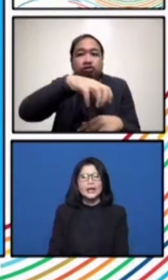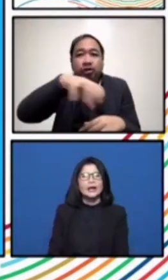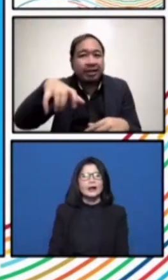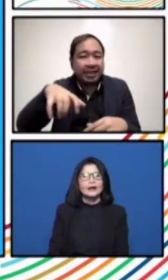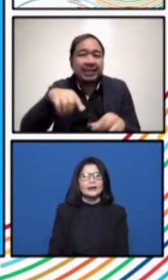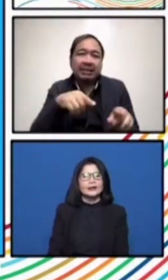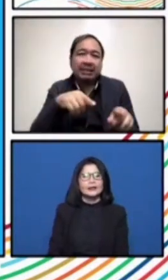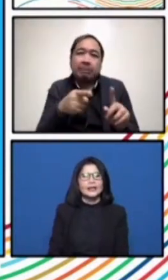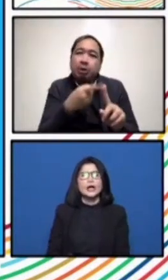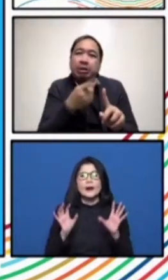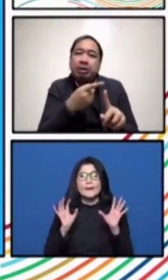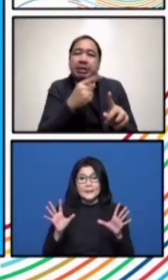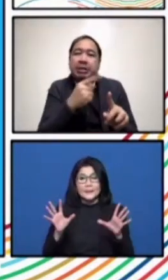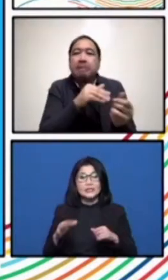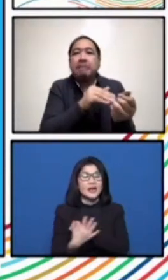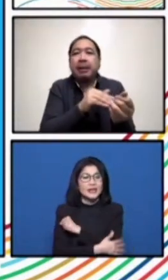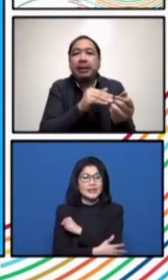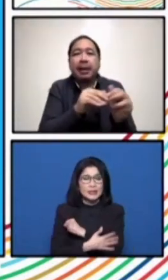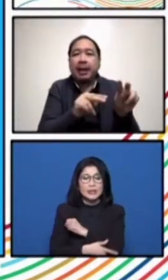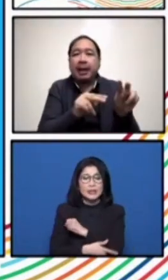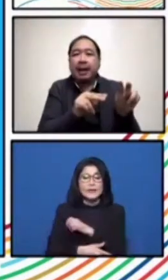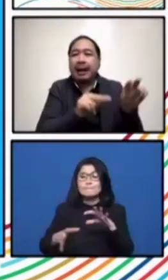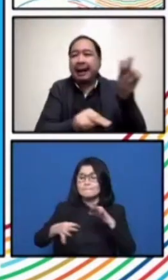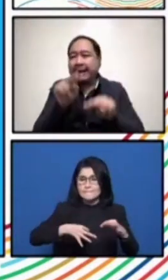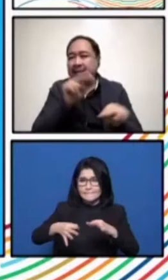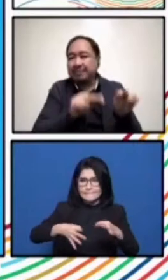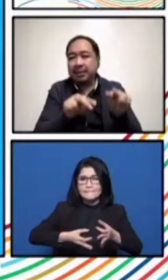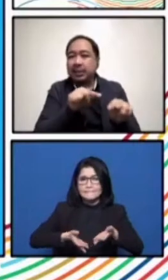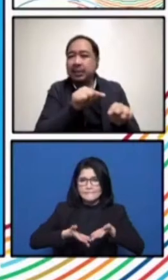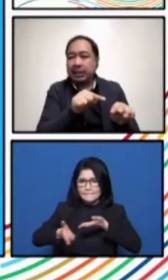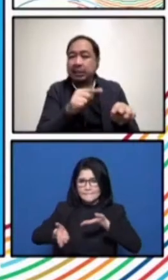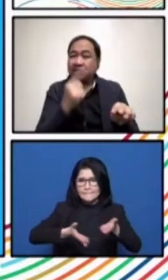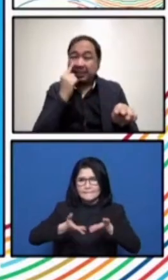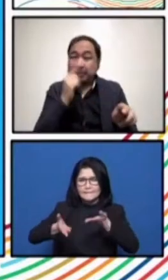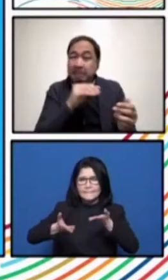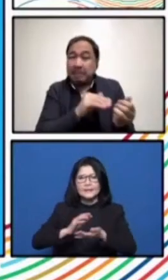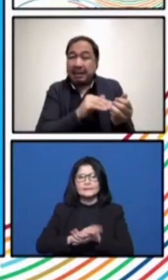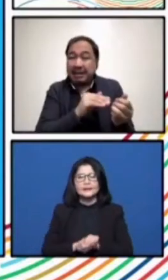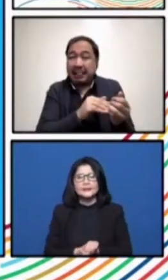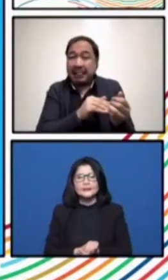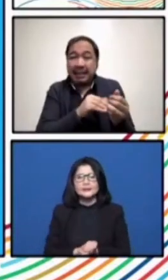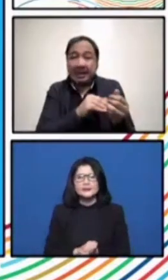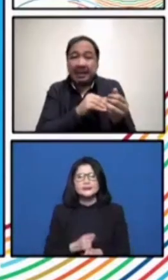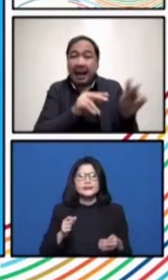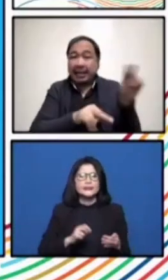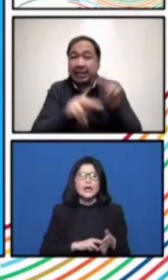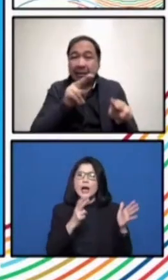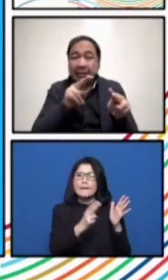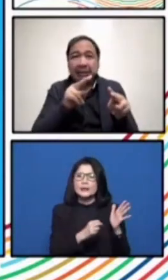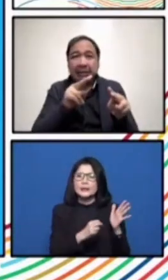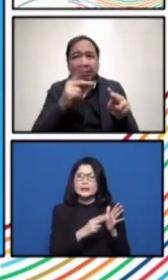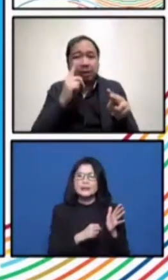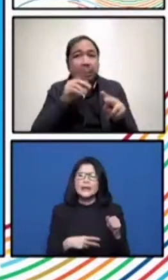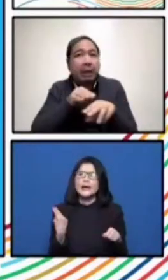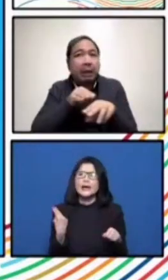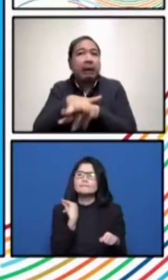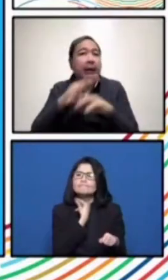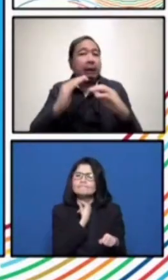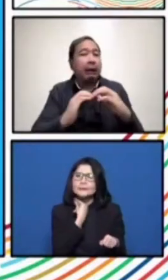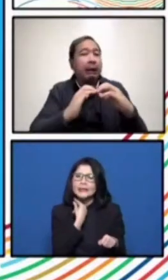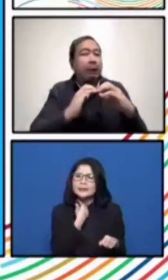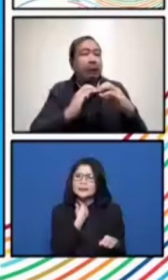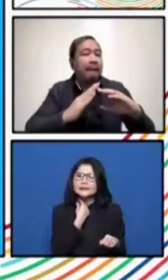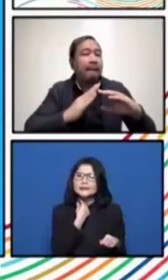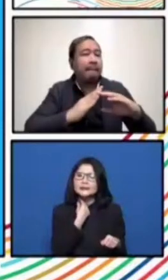which is a create barrier to access and limit the amount information that governments are are